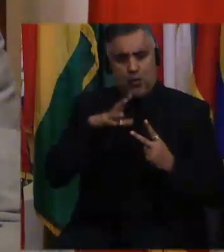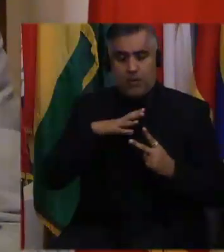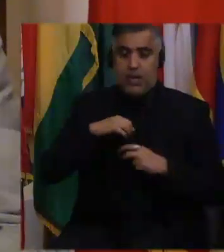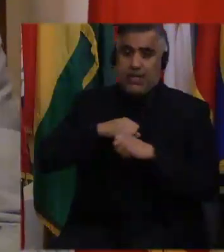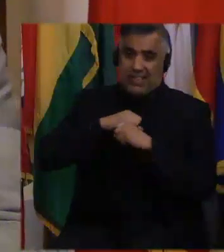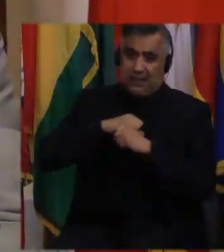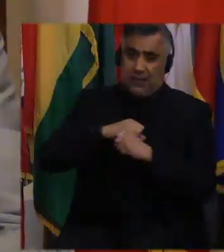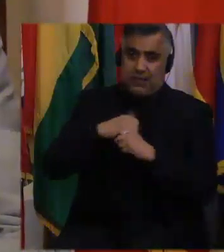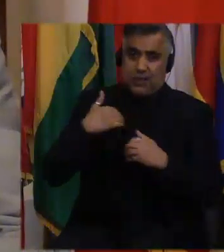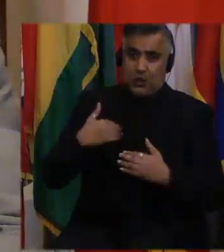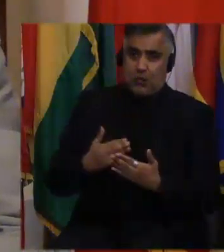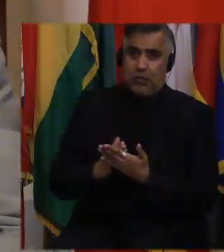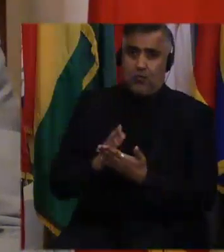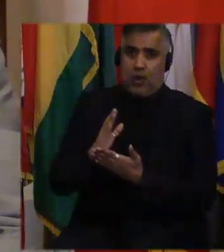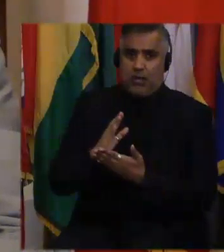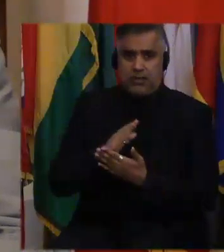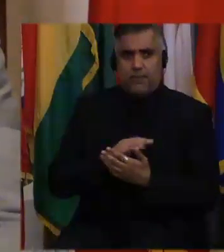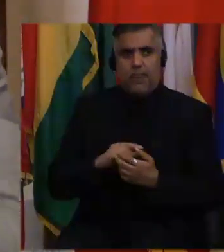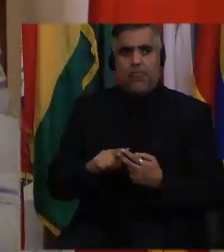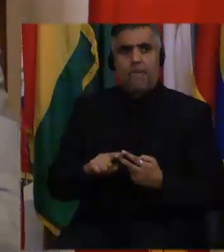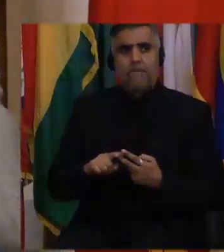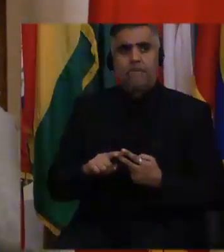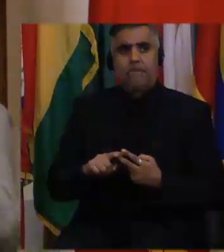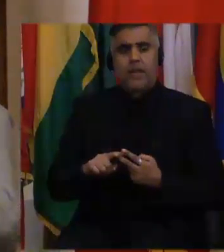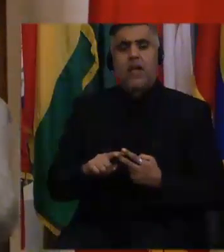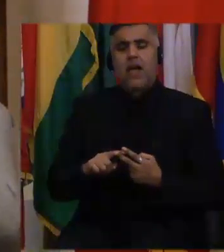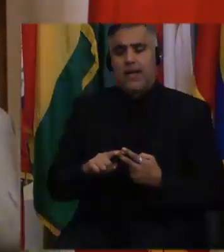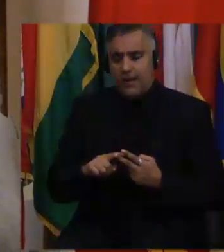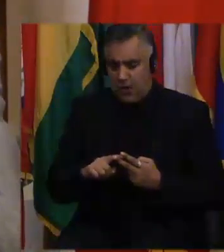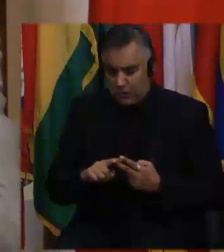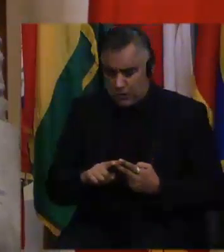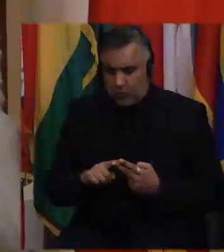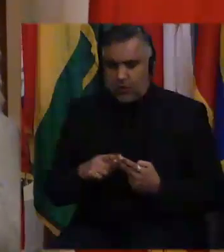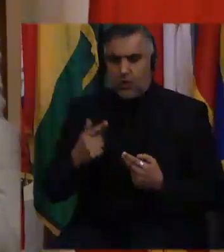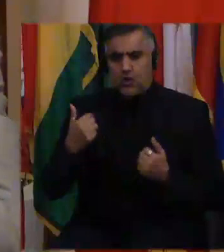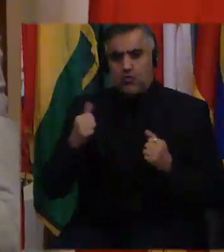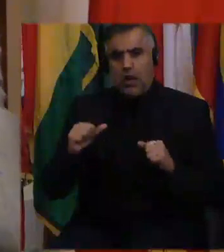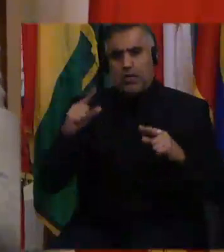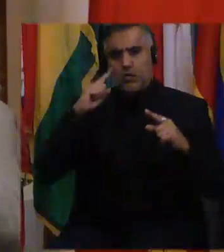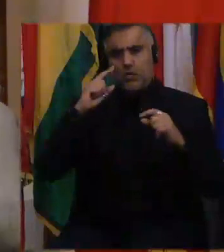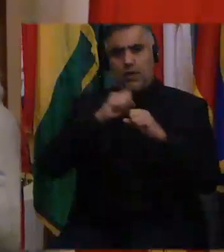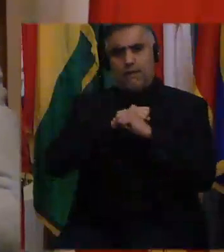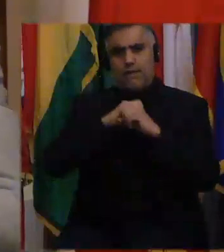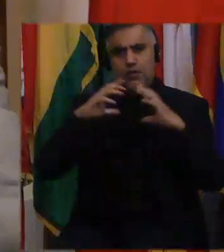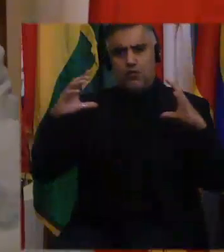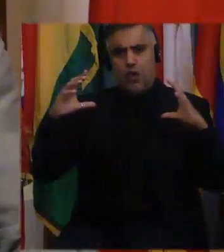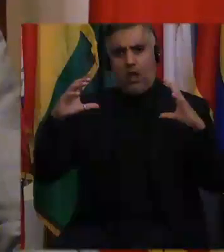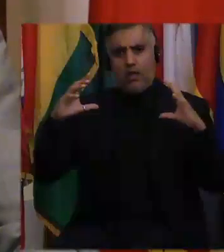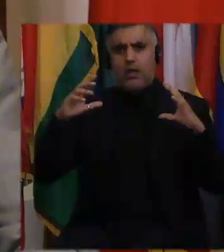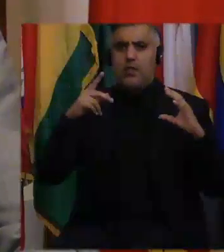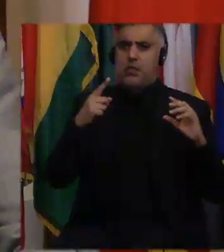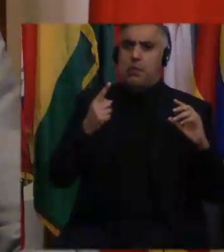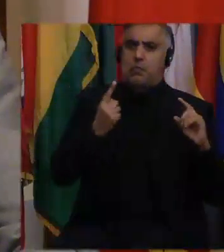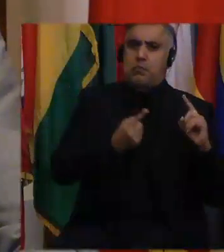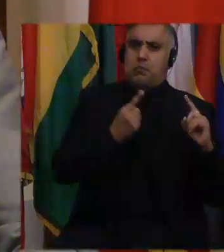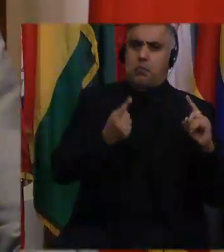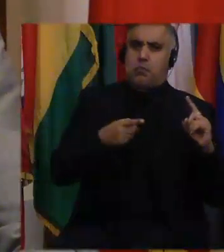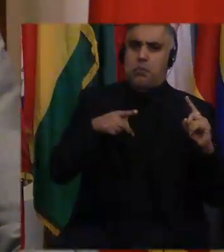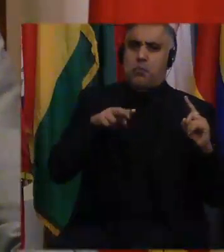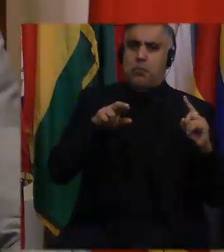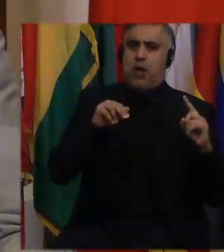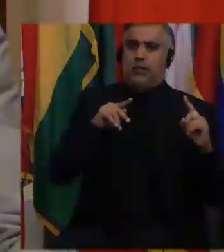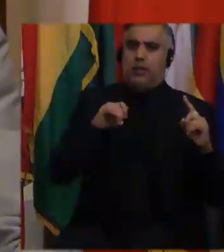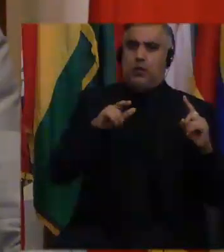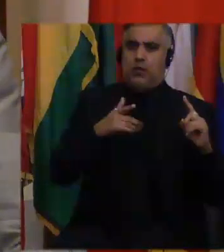e também buscando visibilizar as boas práticas que determinados países estão realizando em